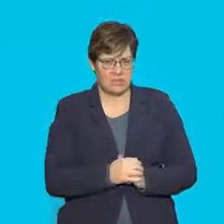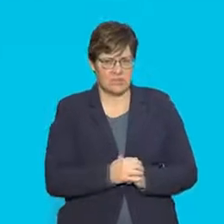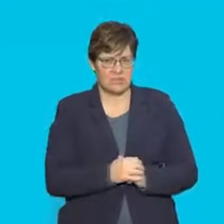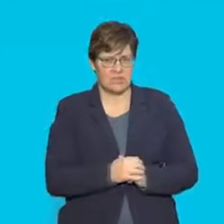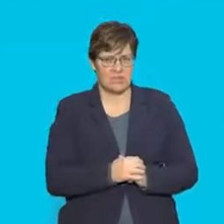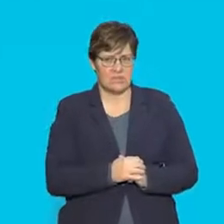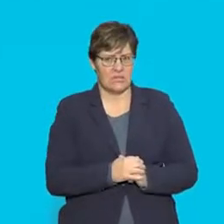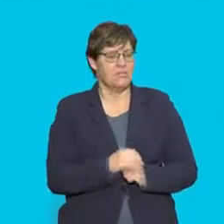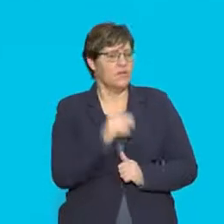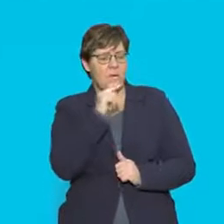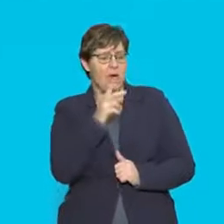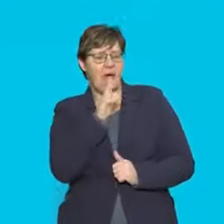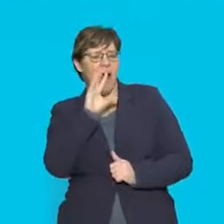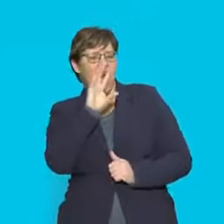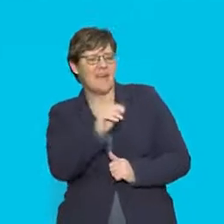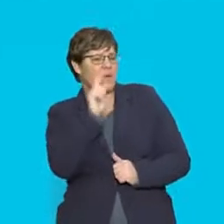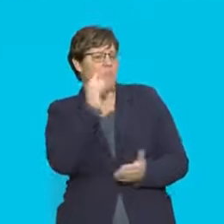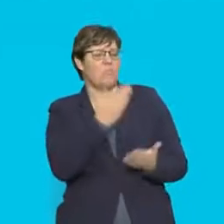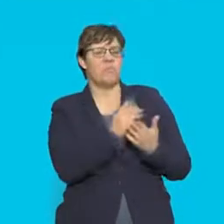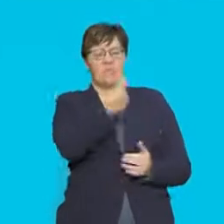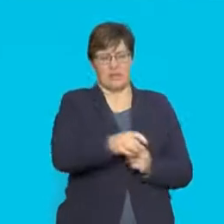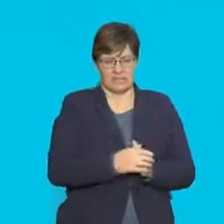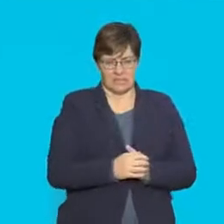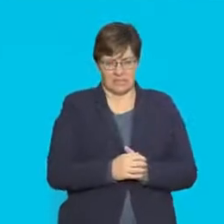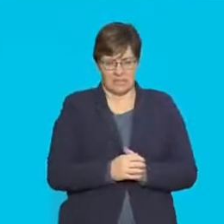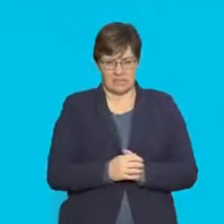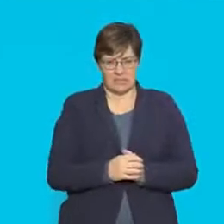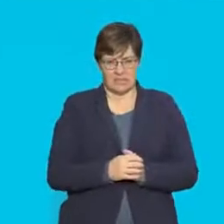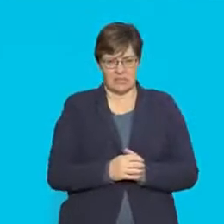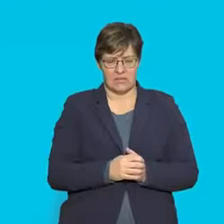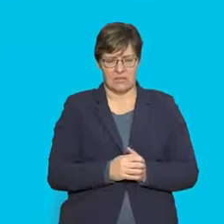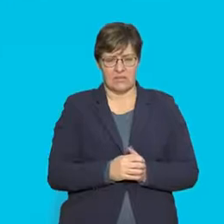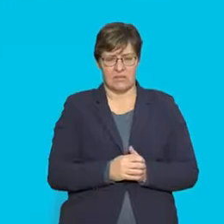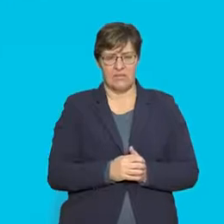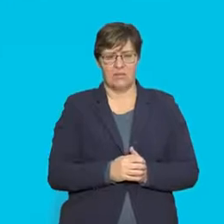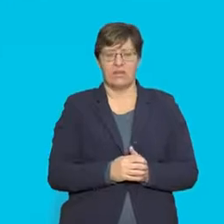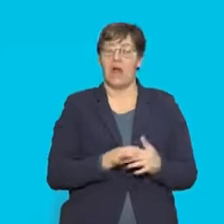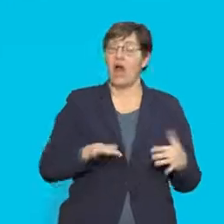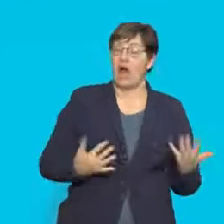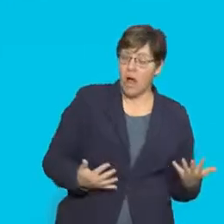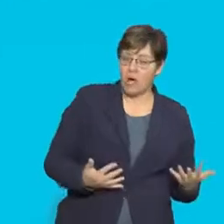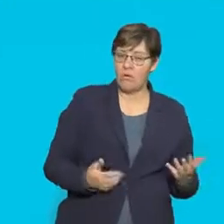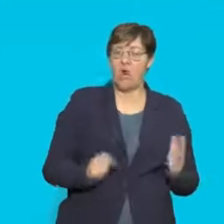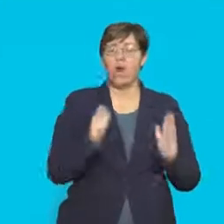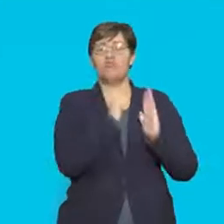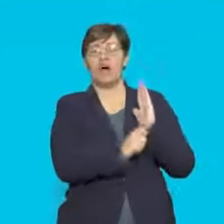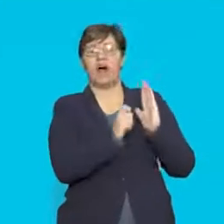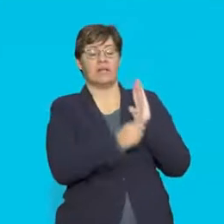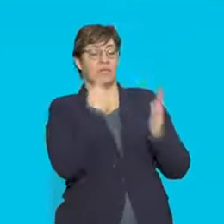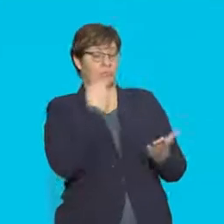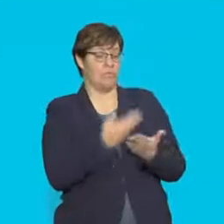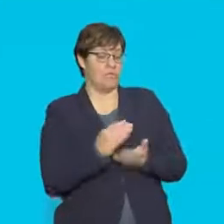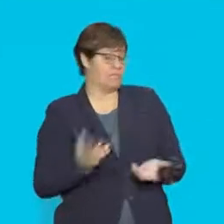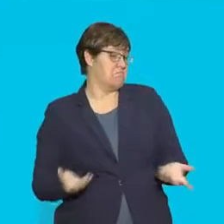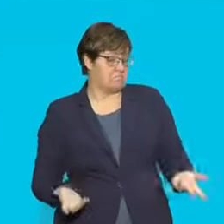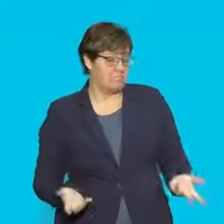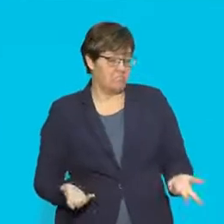mean when I ask you to prove something? And what do you need to do in order to write the proof,